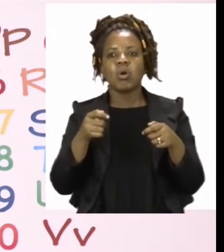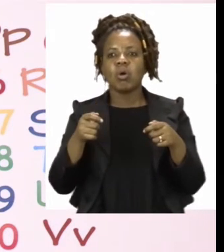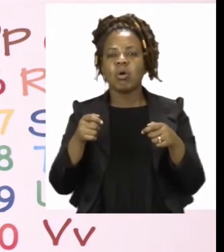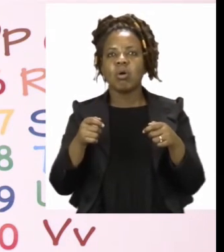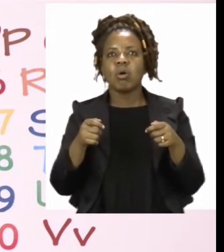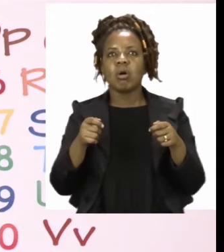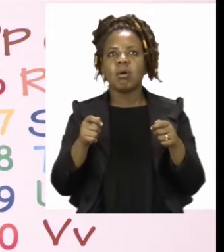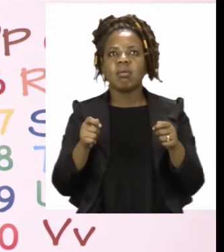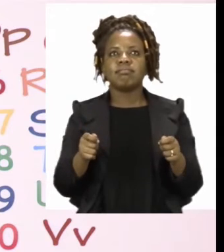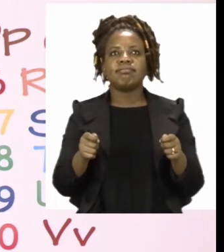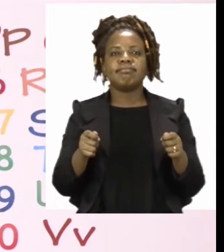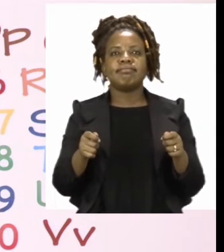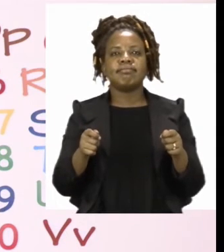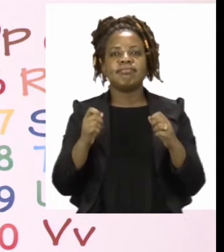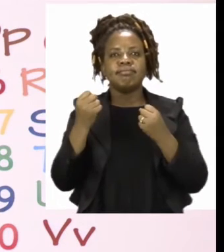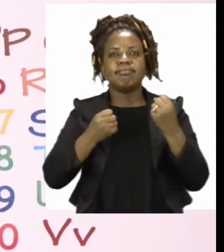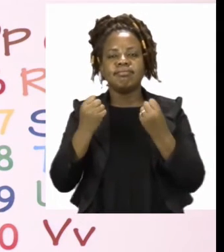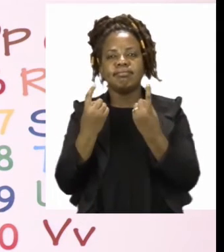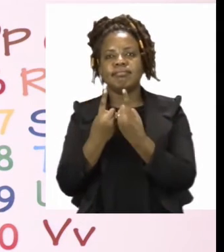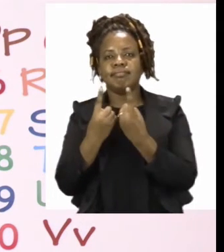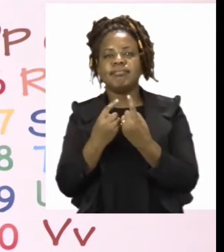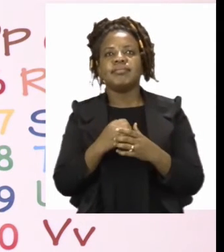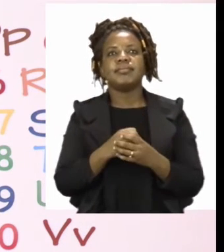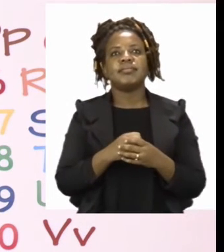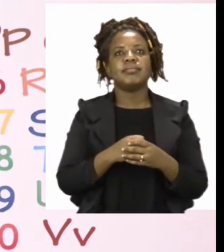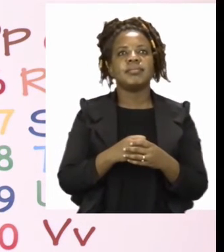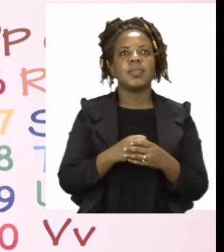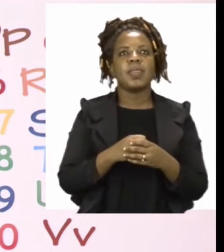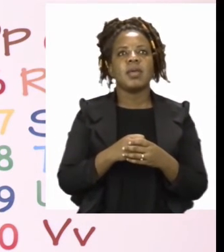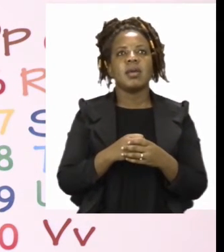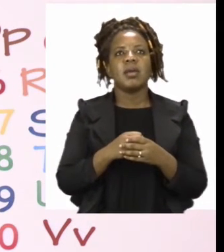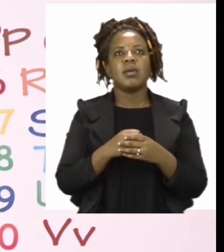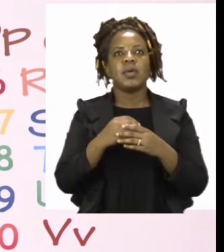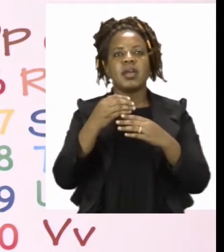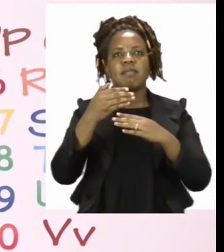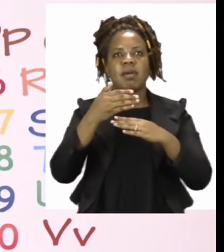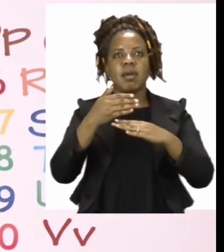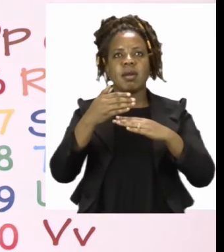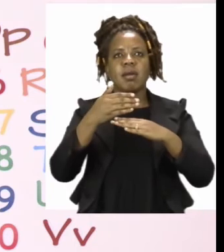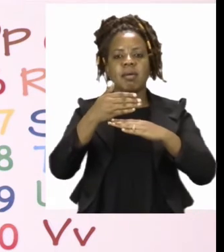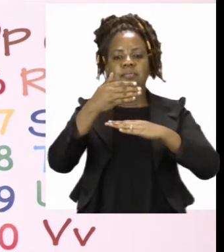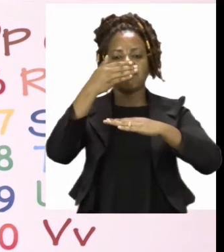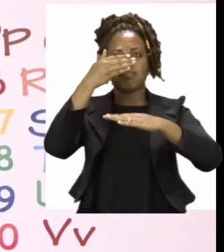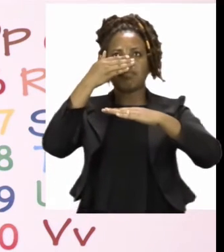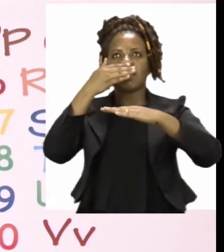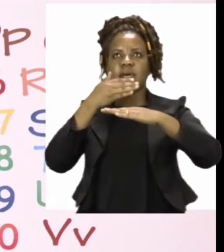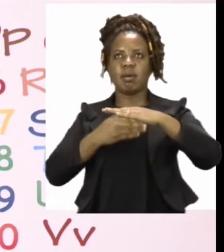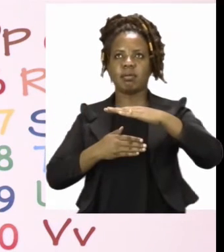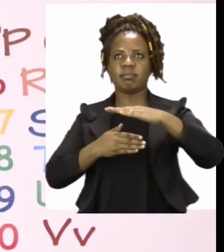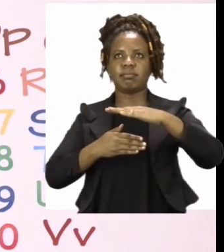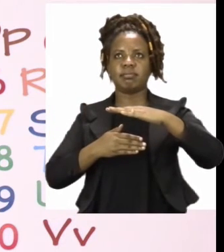then we have behind the lion is